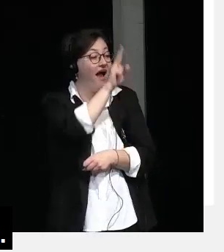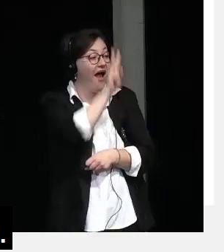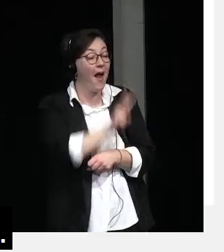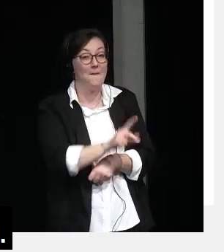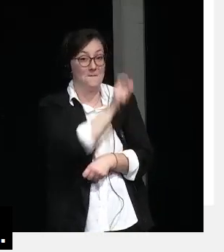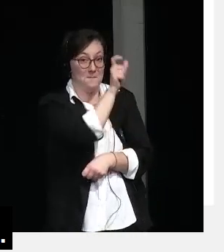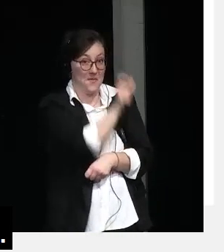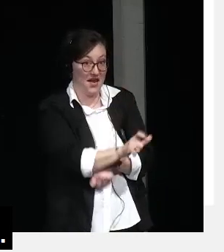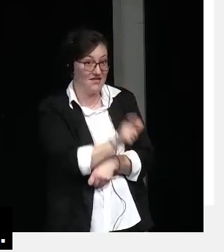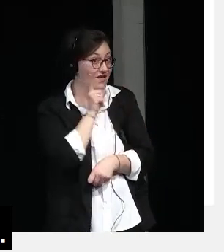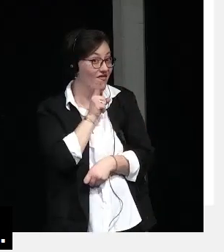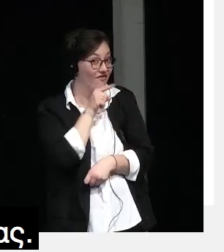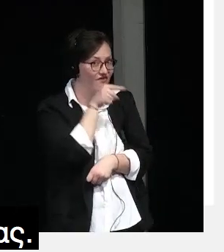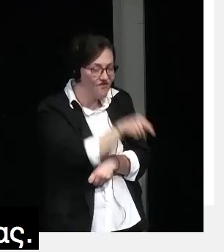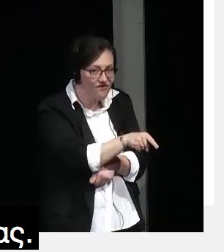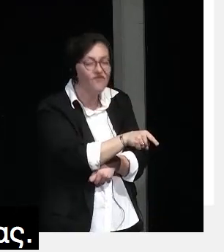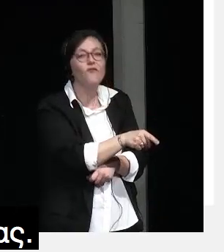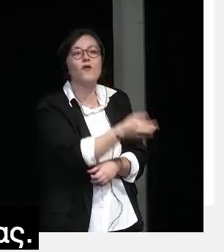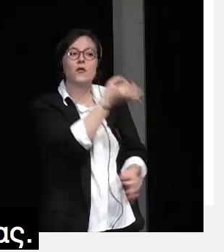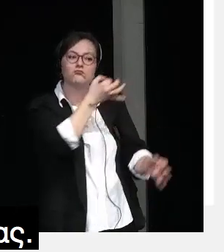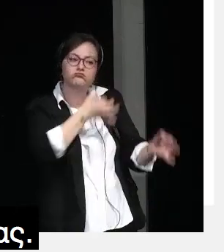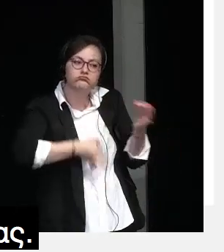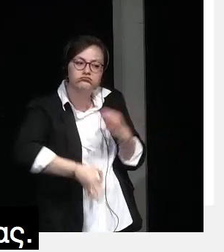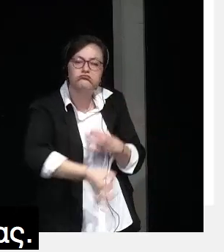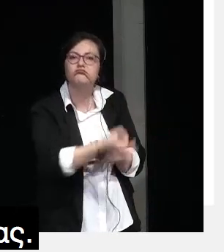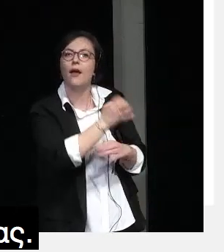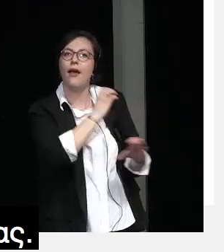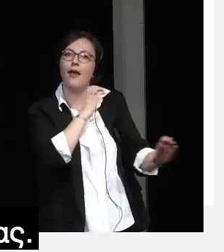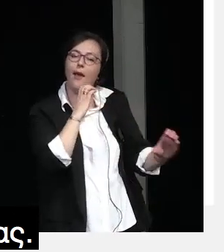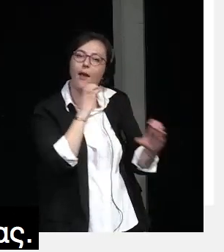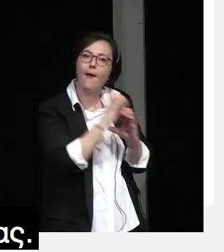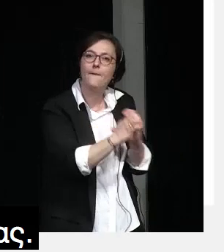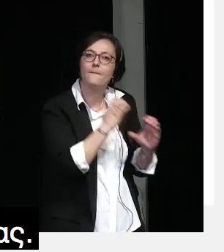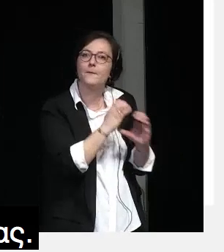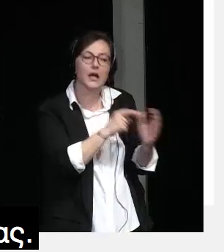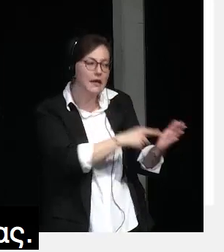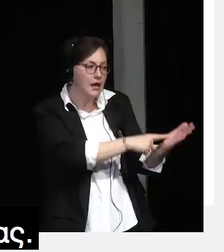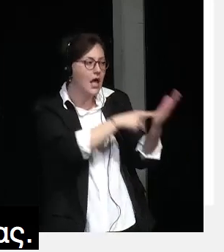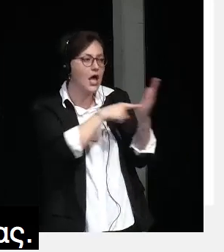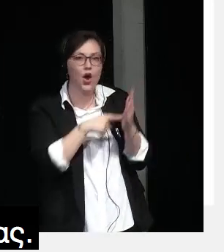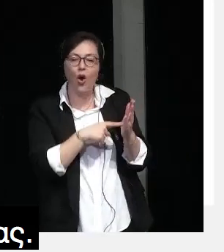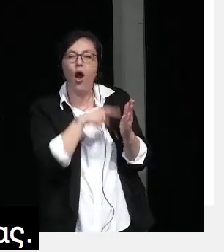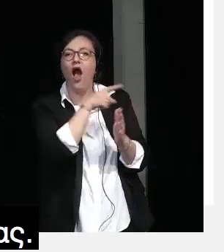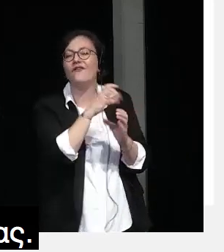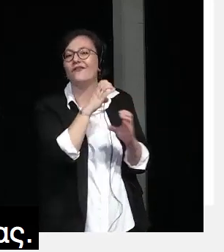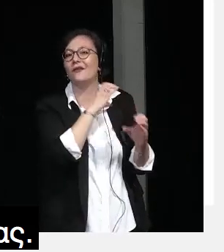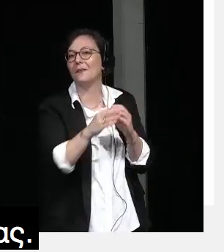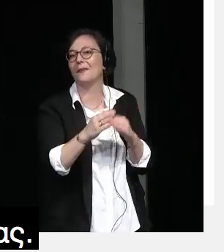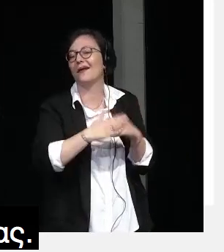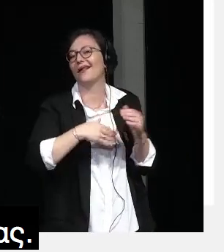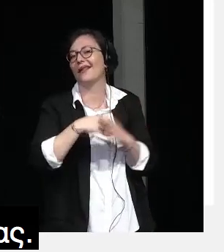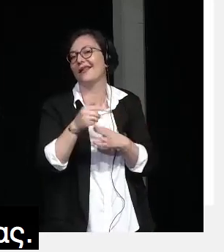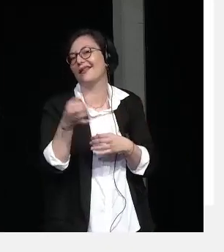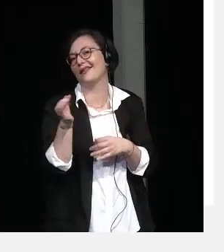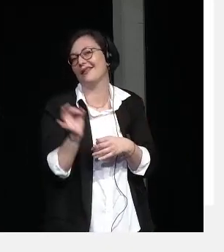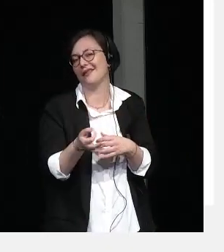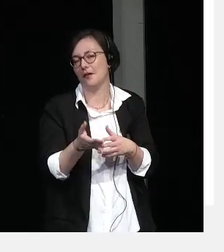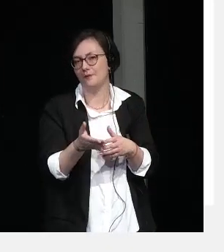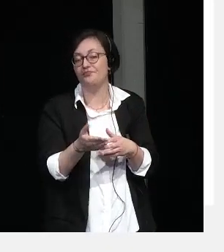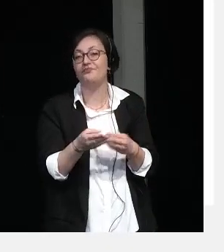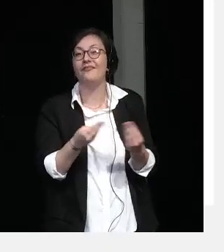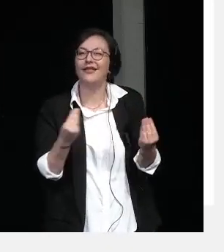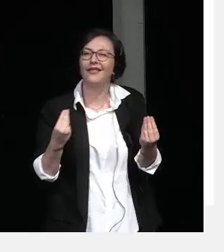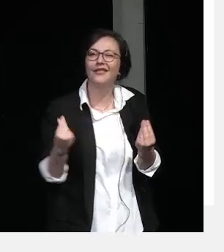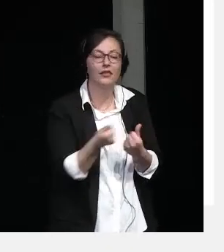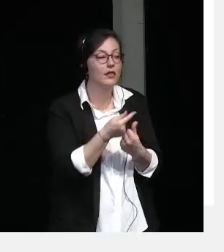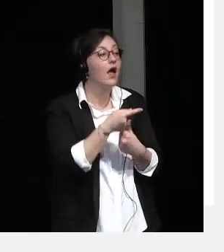they're core skills. These are the core skills that we're trying to instill in our students, and we